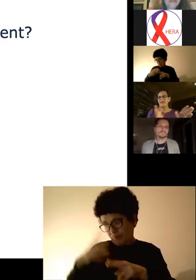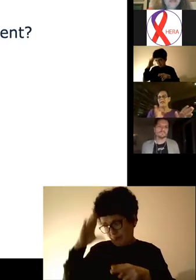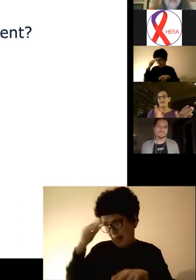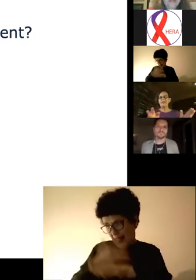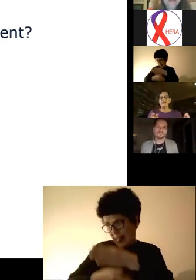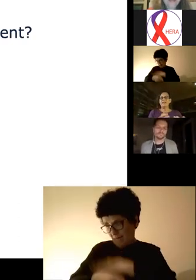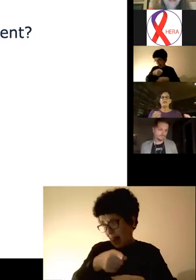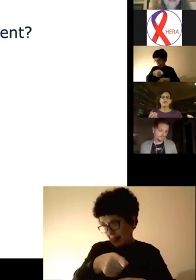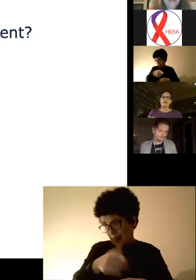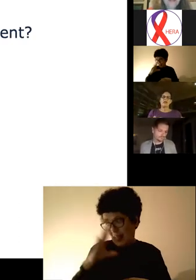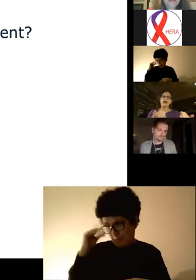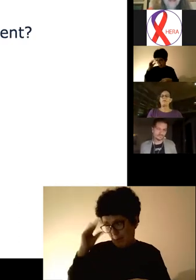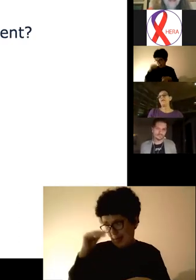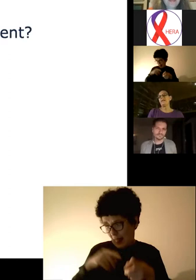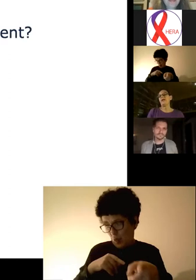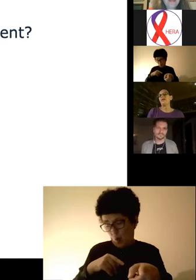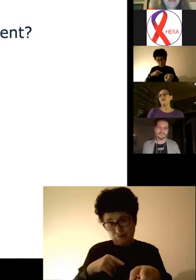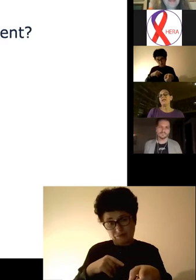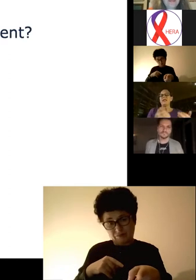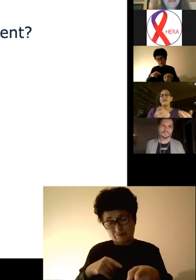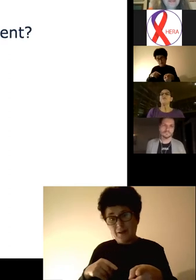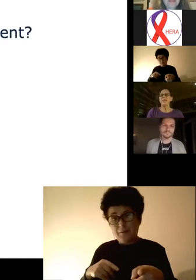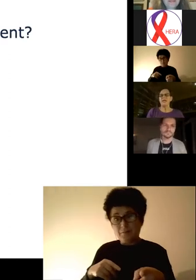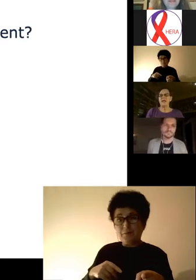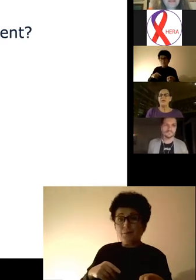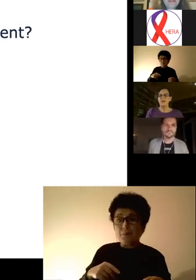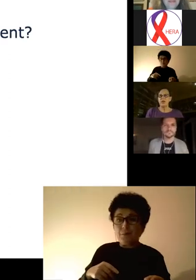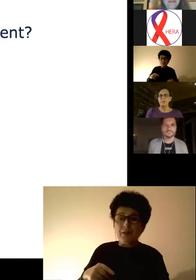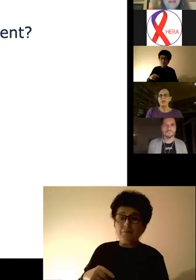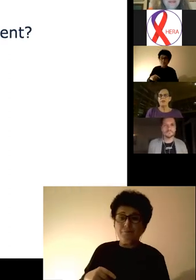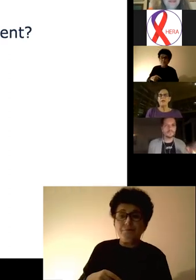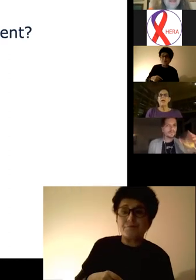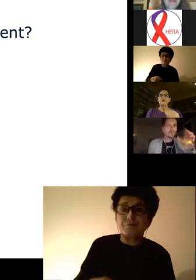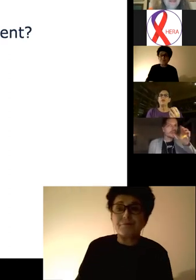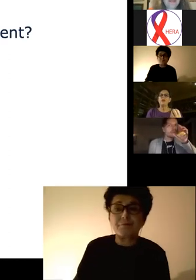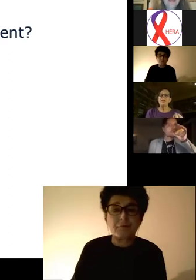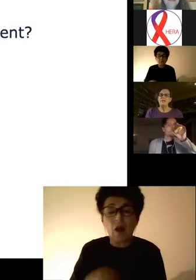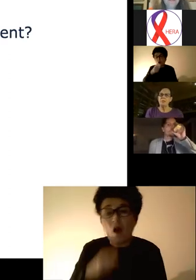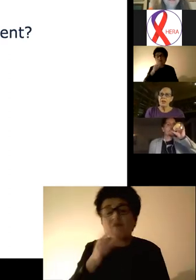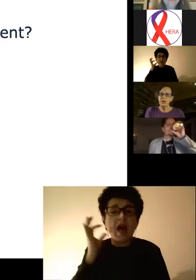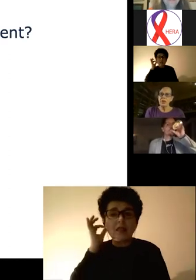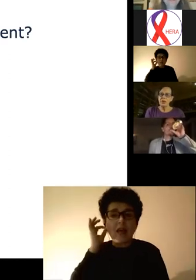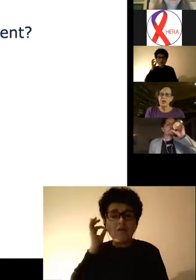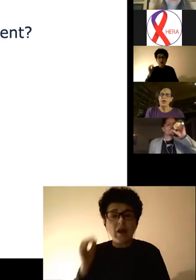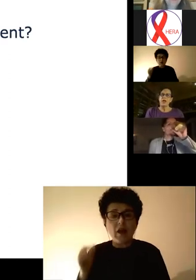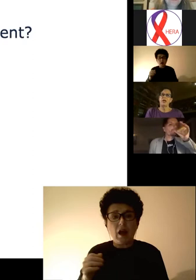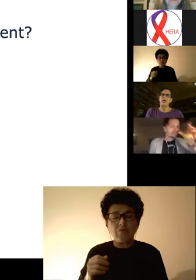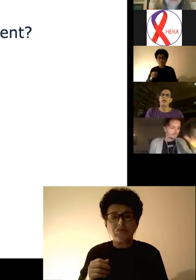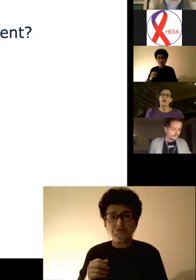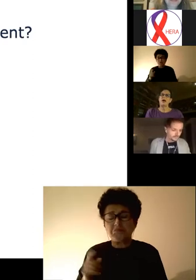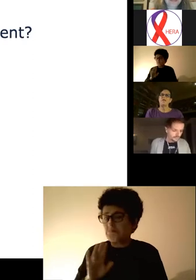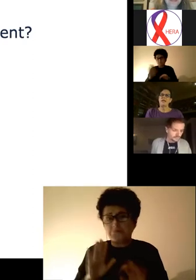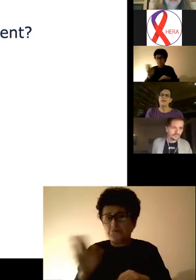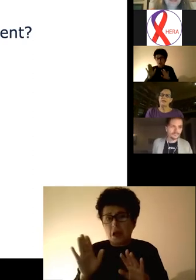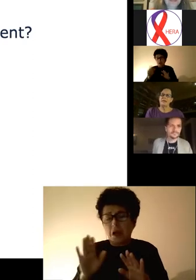any. It isn't helping, or it isn't influencing our judgment, but she receives pictures